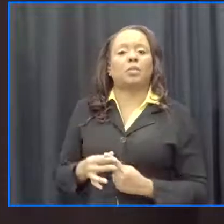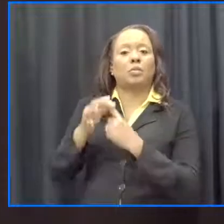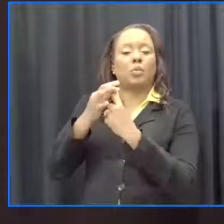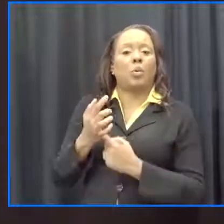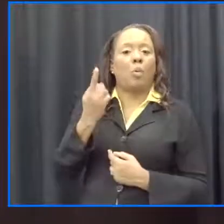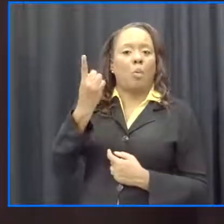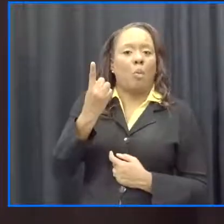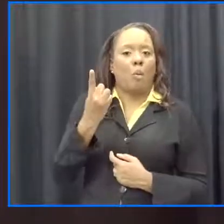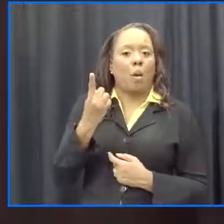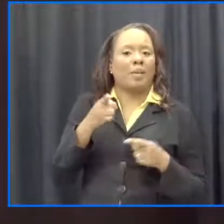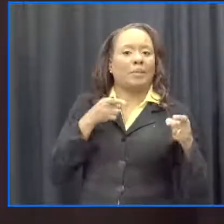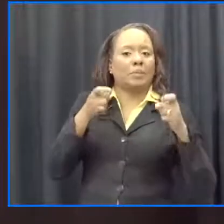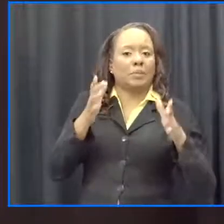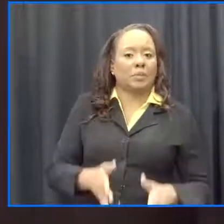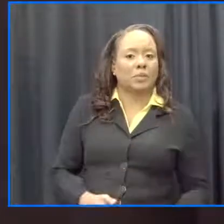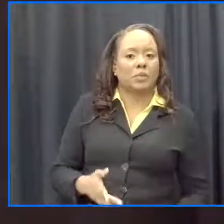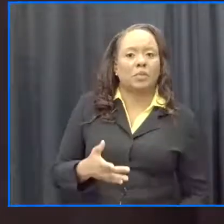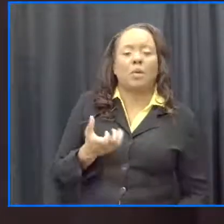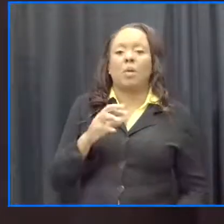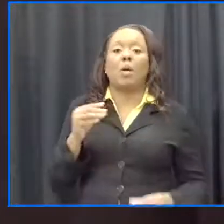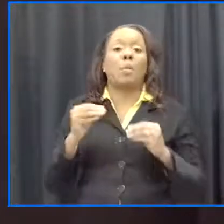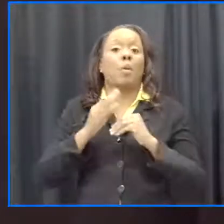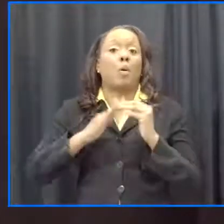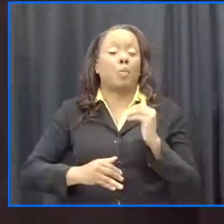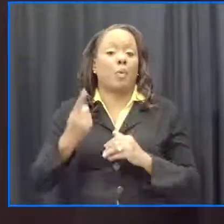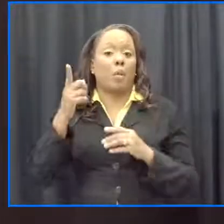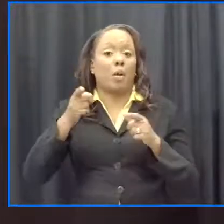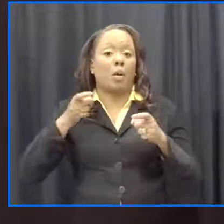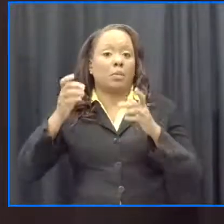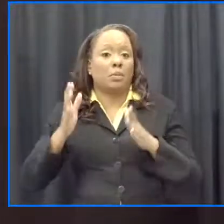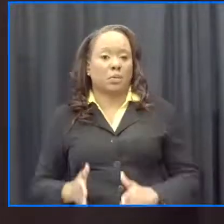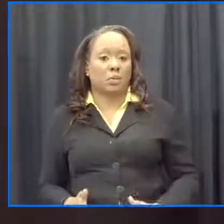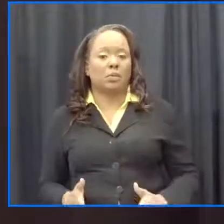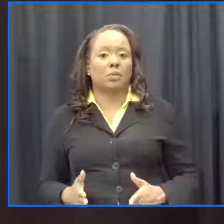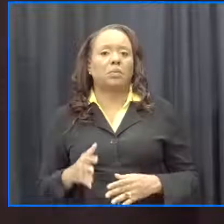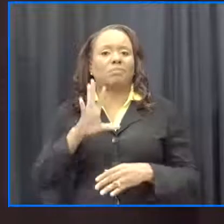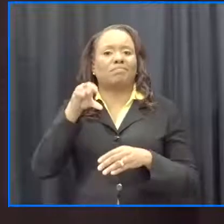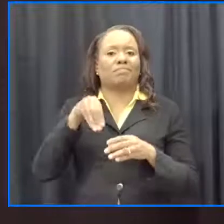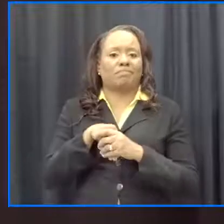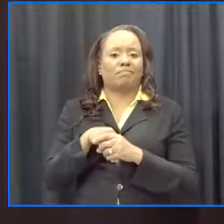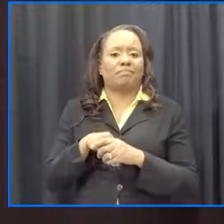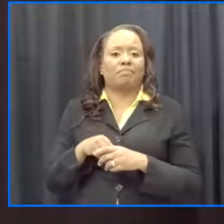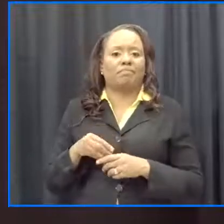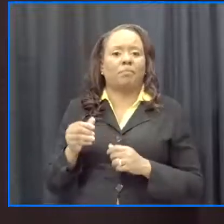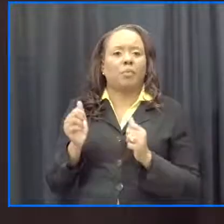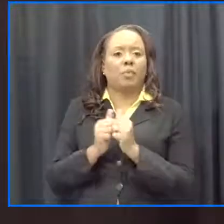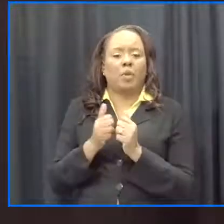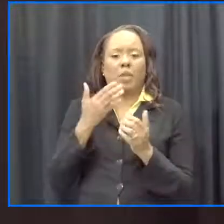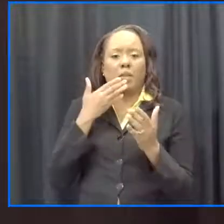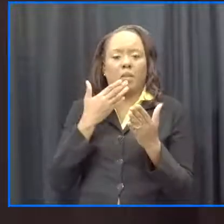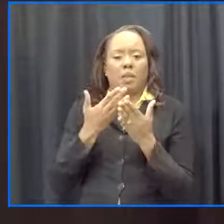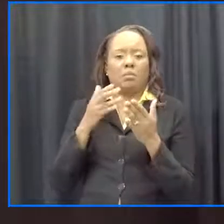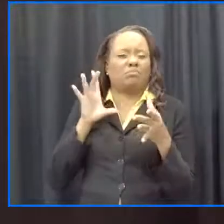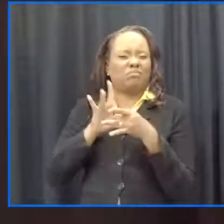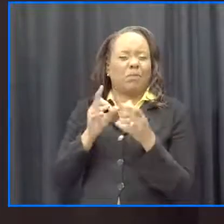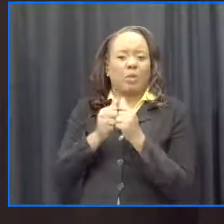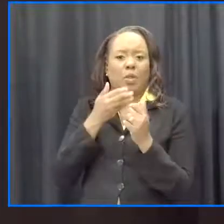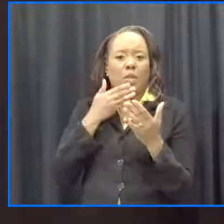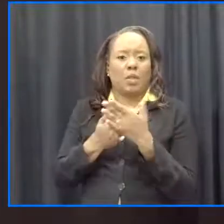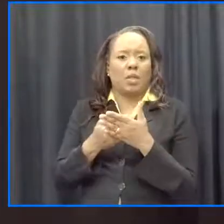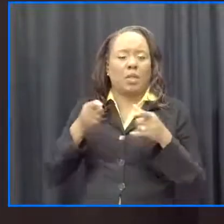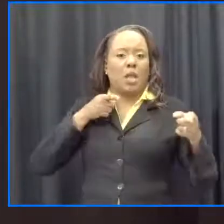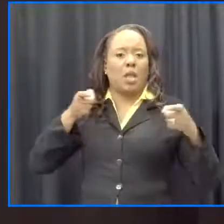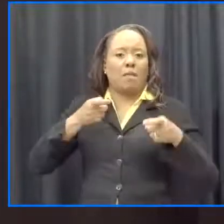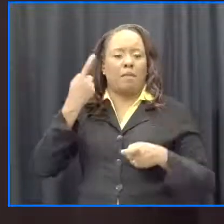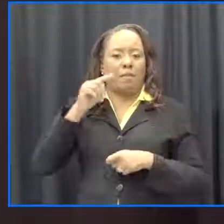one or more commissioners to be a commission of inquiry as an advisory commission connected with the good government of